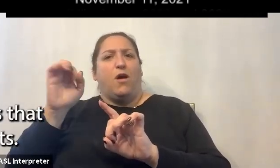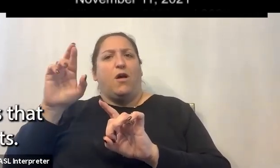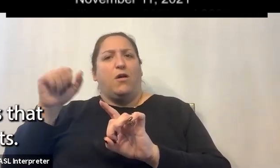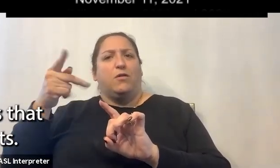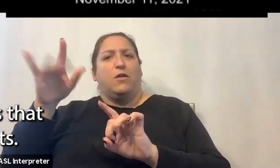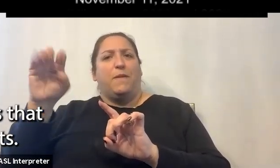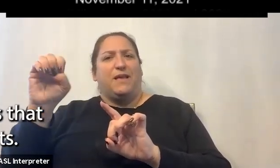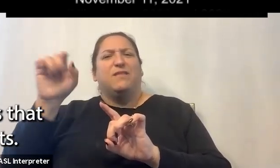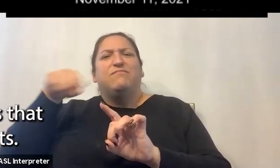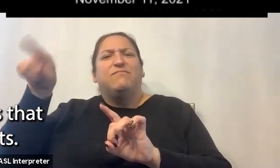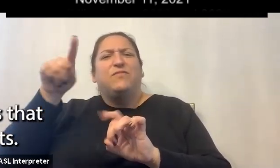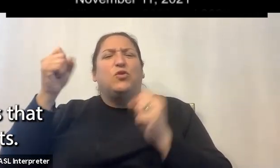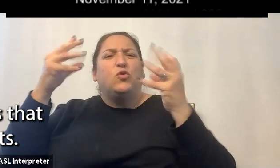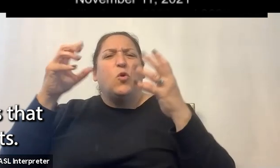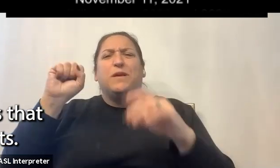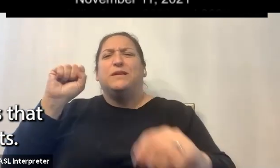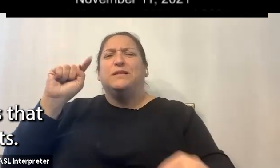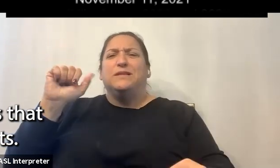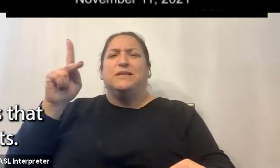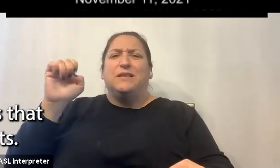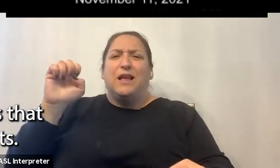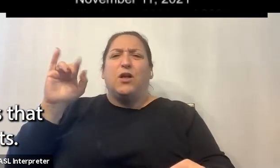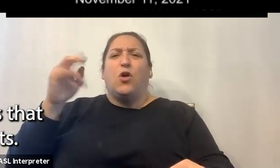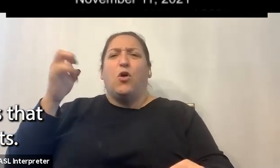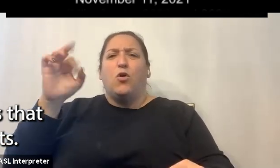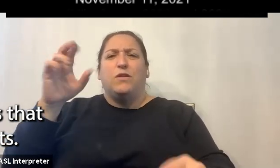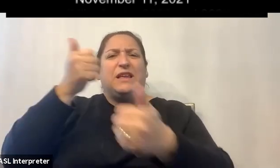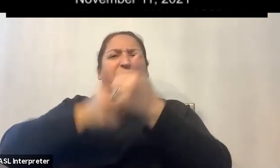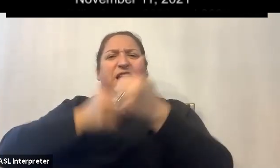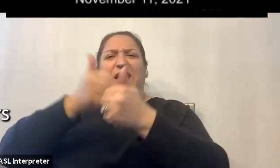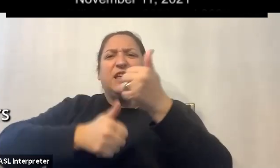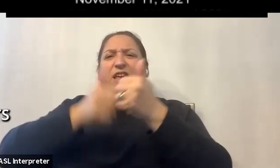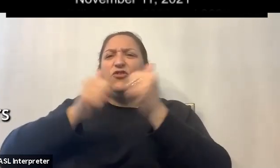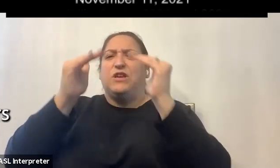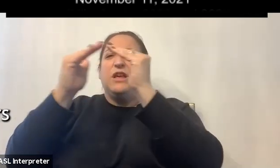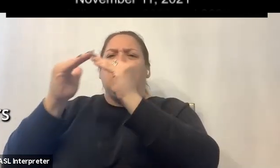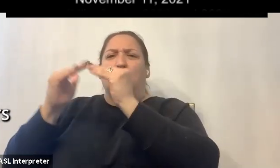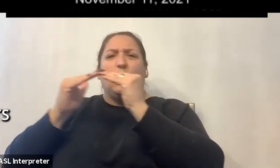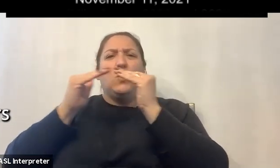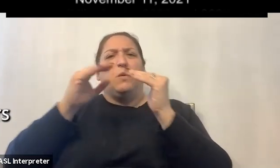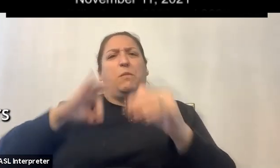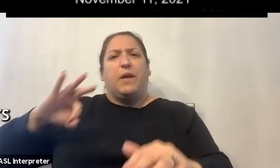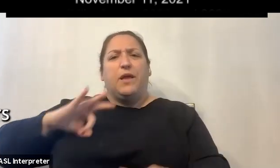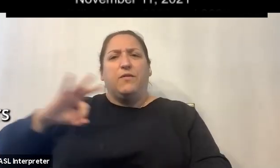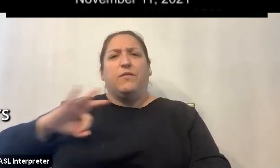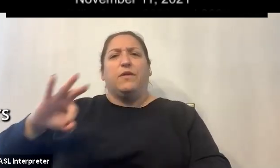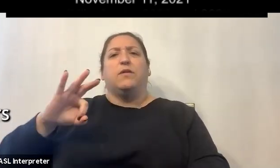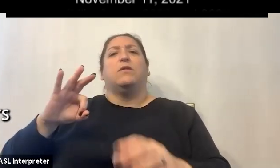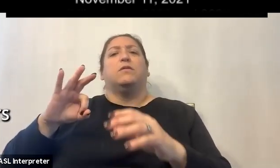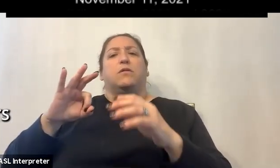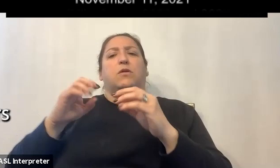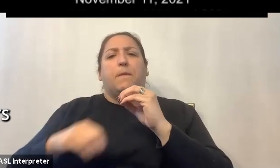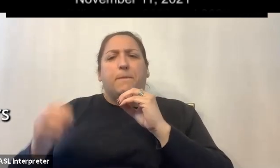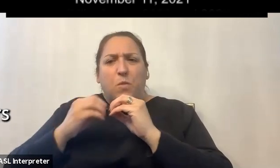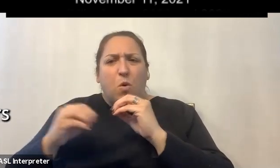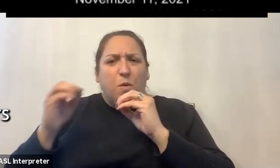has so many stakeholders that each have equal claim to its benefits, and more treaty drafters